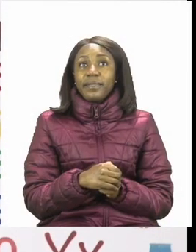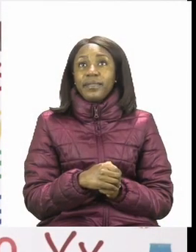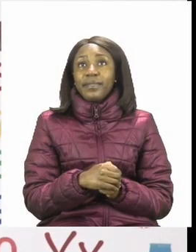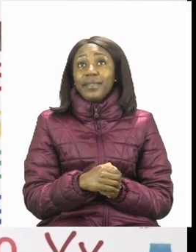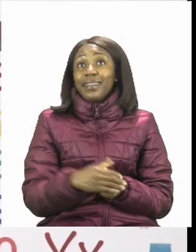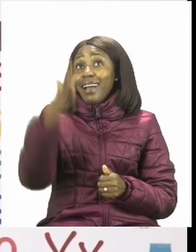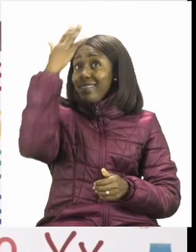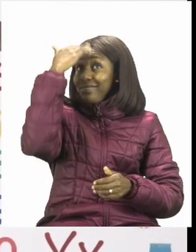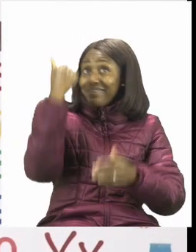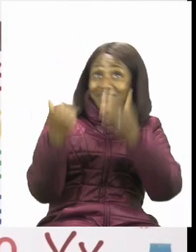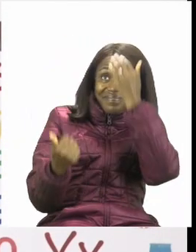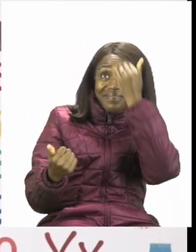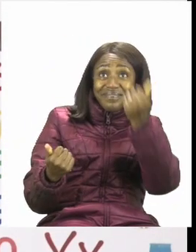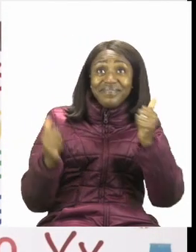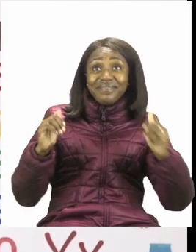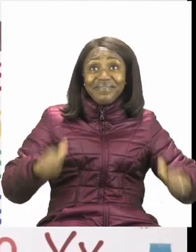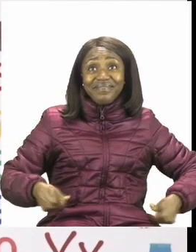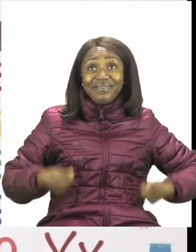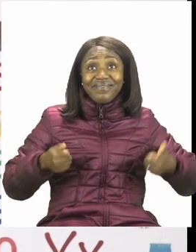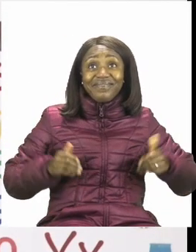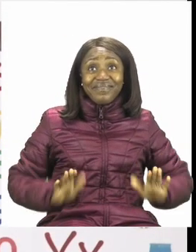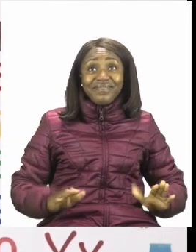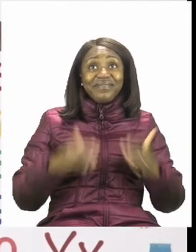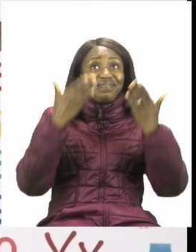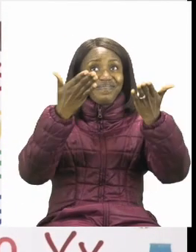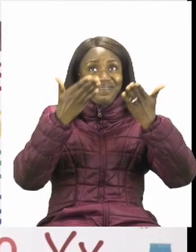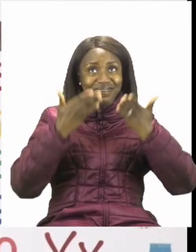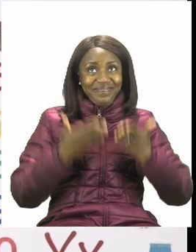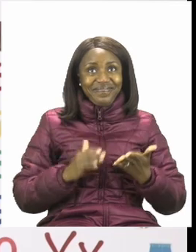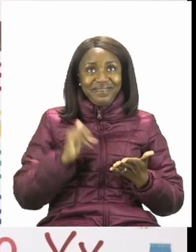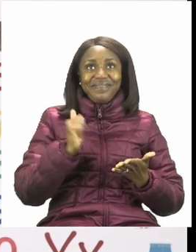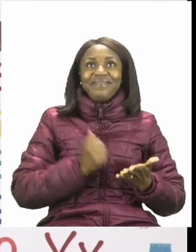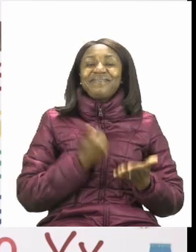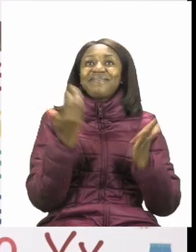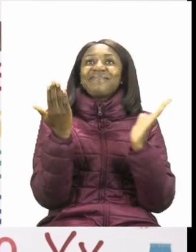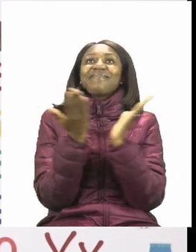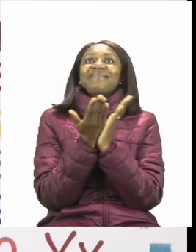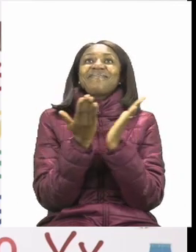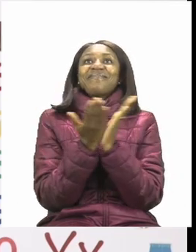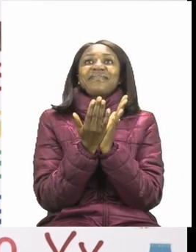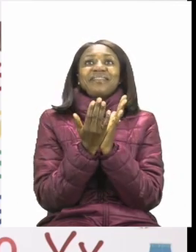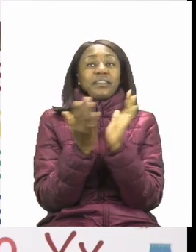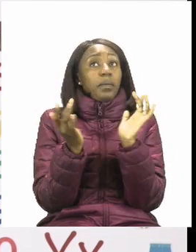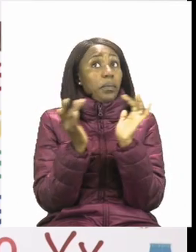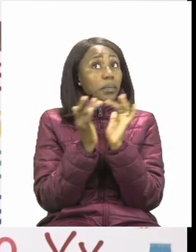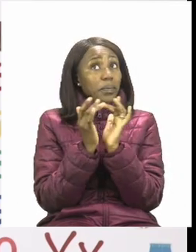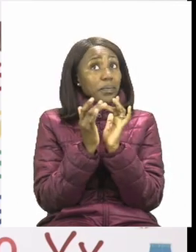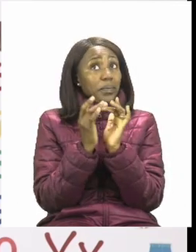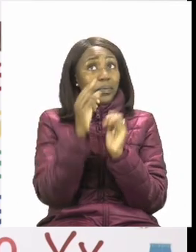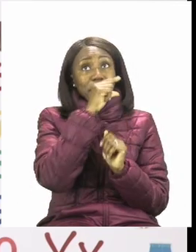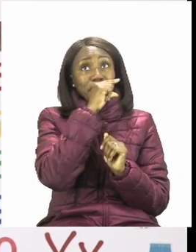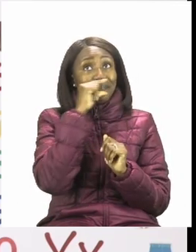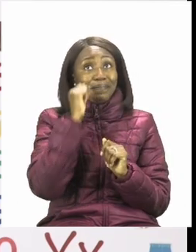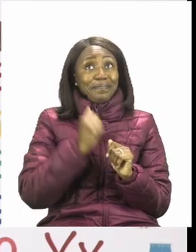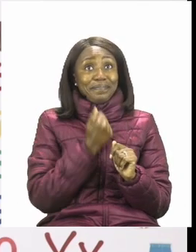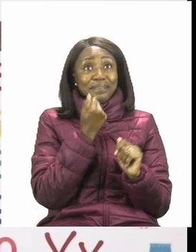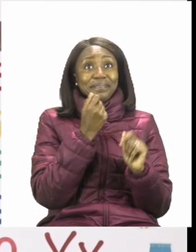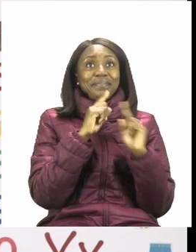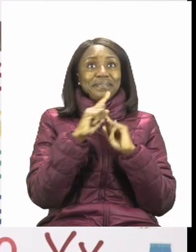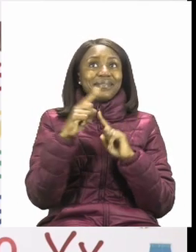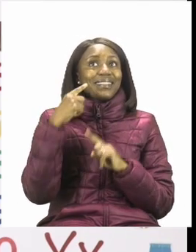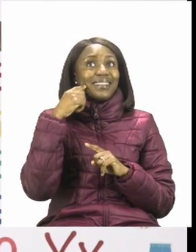Good day, boys and girls. Welcome to My Zone Online School. I am Teacher